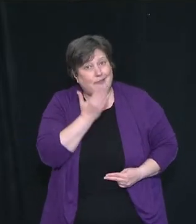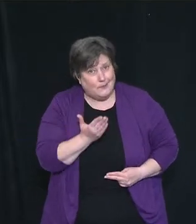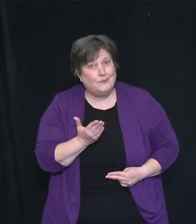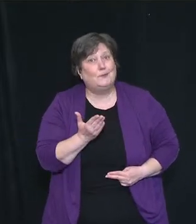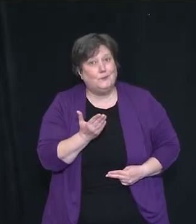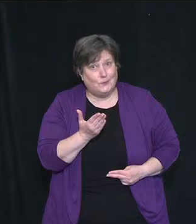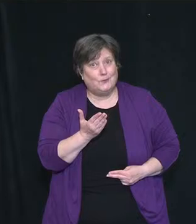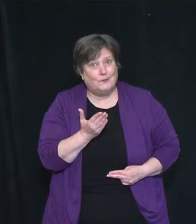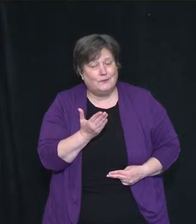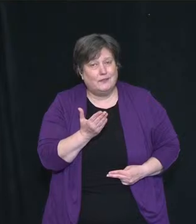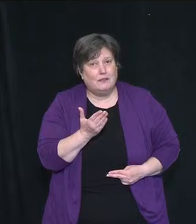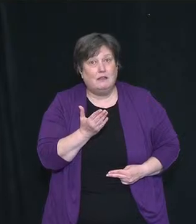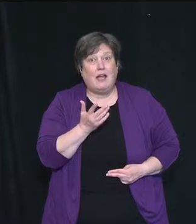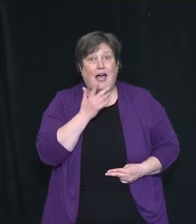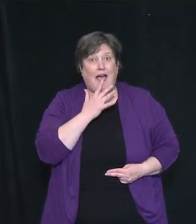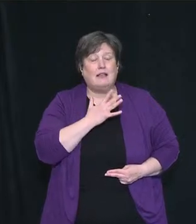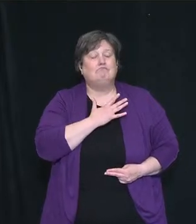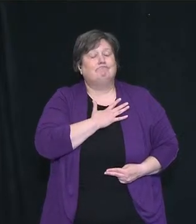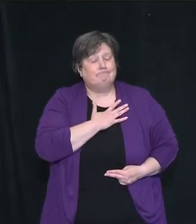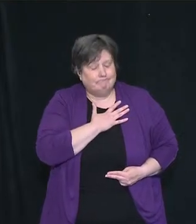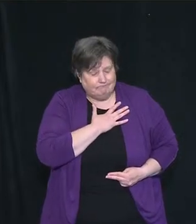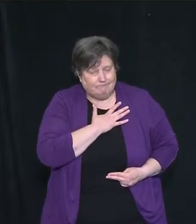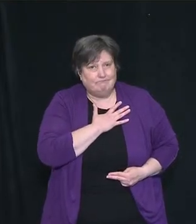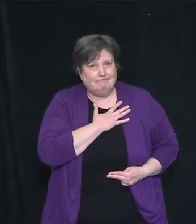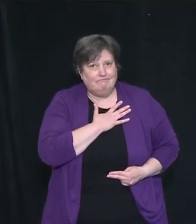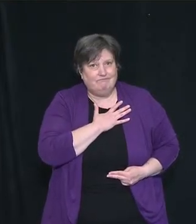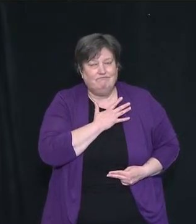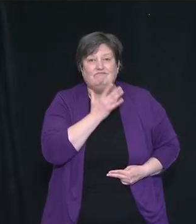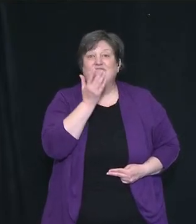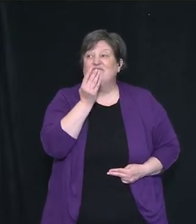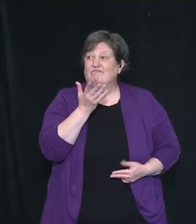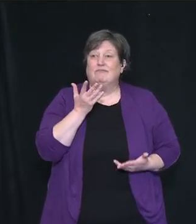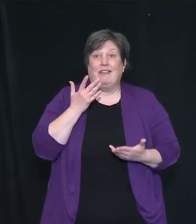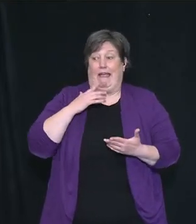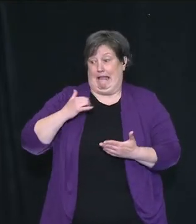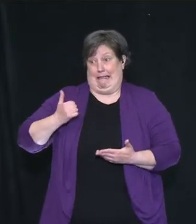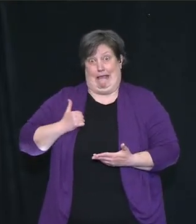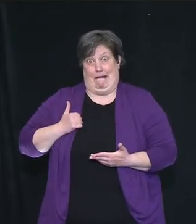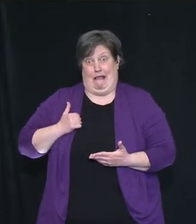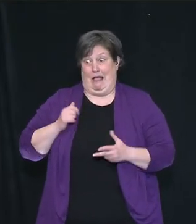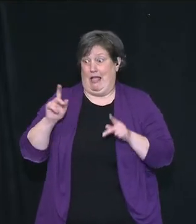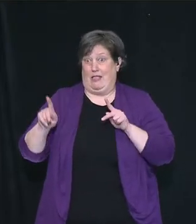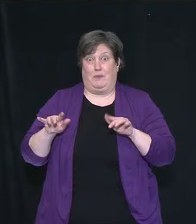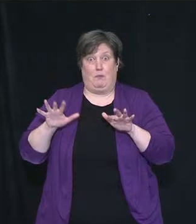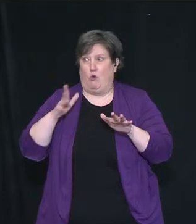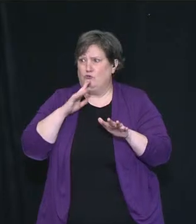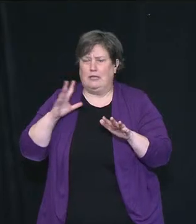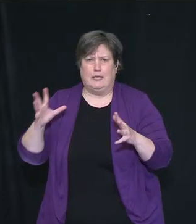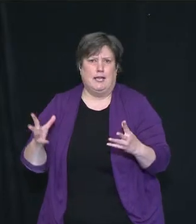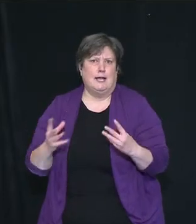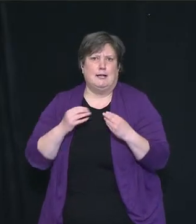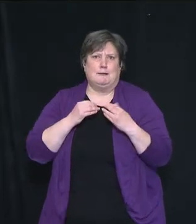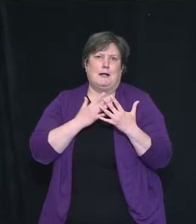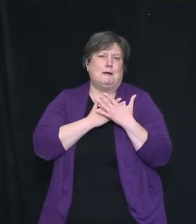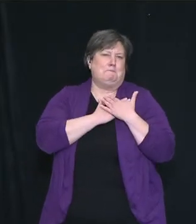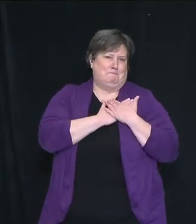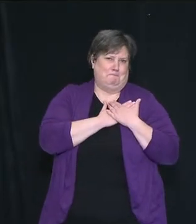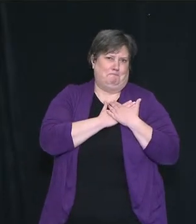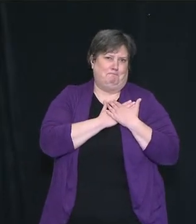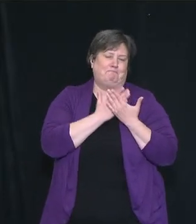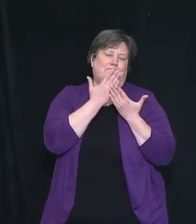with sincere affection, I assure you that Canada and its people are truly close to my heart. Thank you.